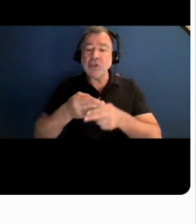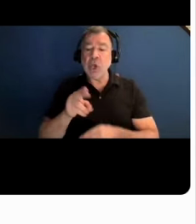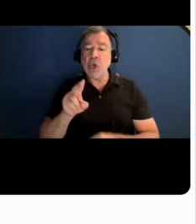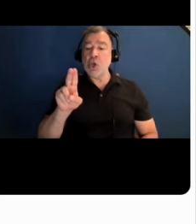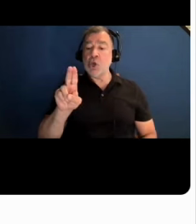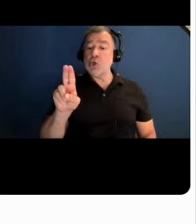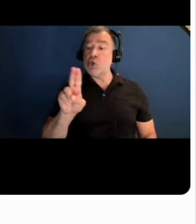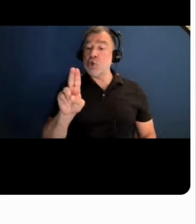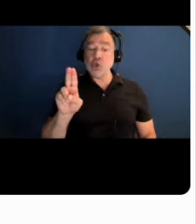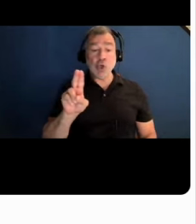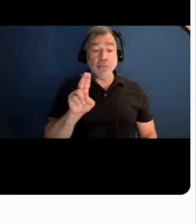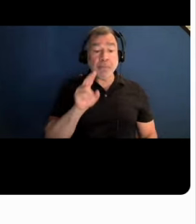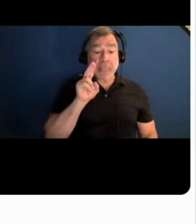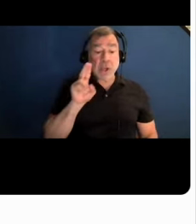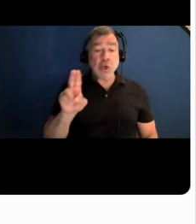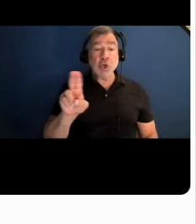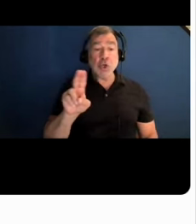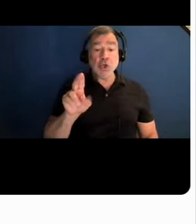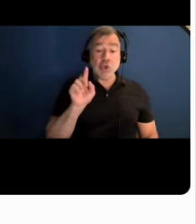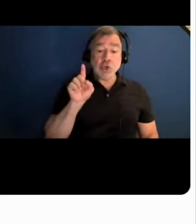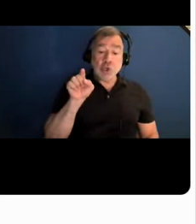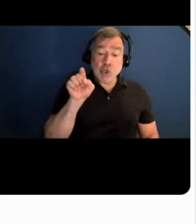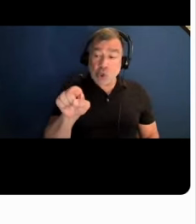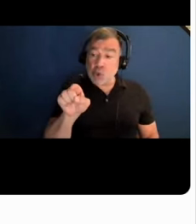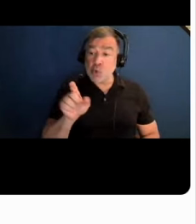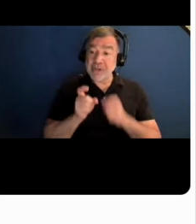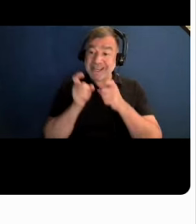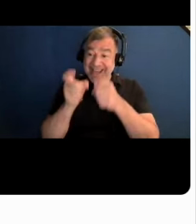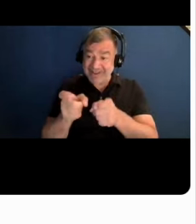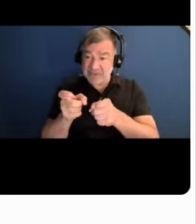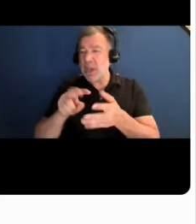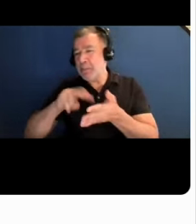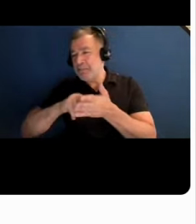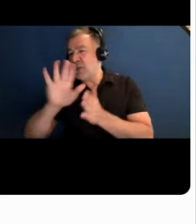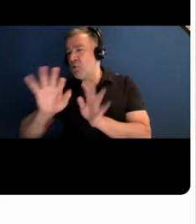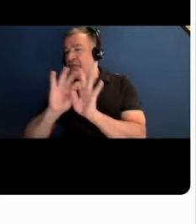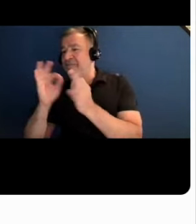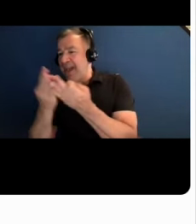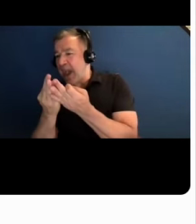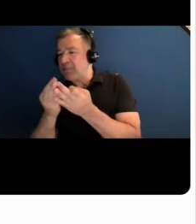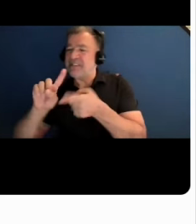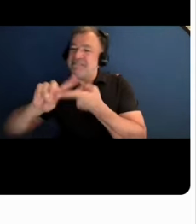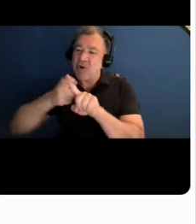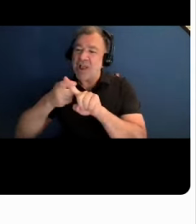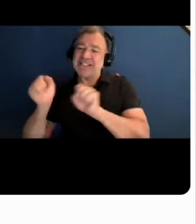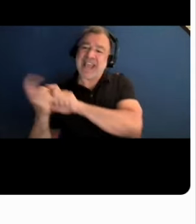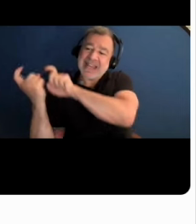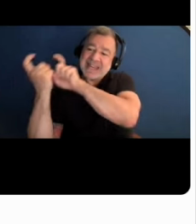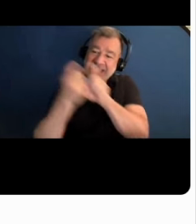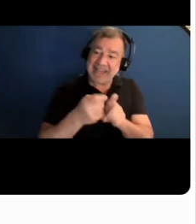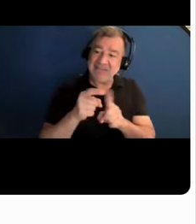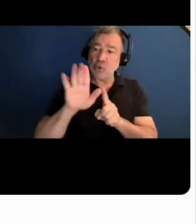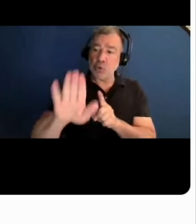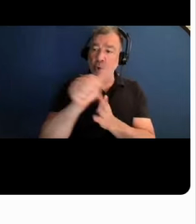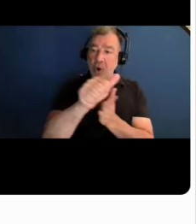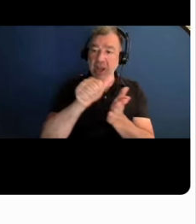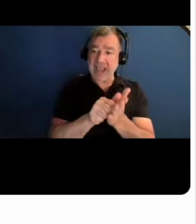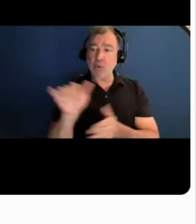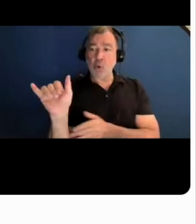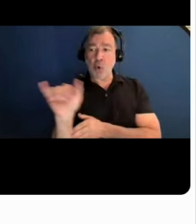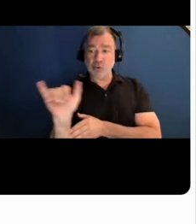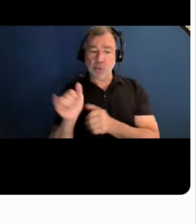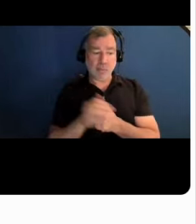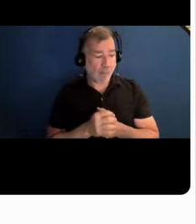give money to the account owner. So over to the right, I just wanted to share, and I think Jody, you had shared some of this